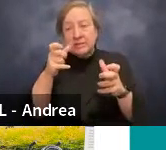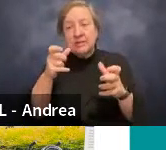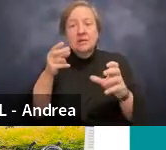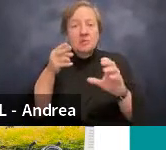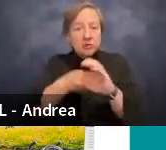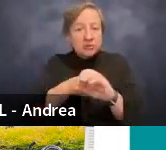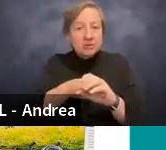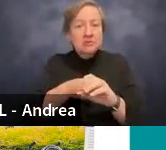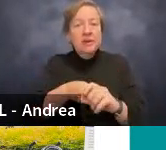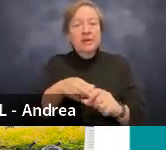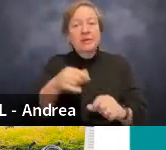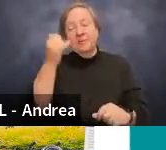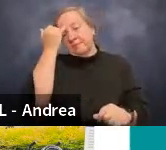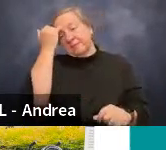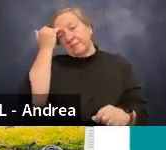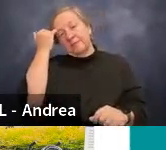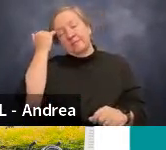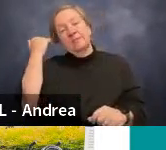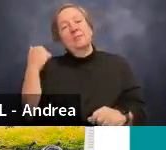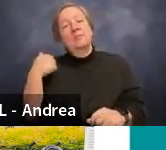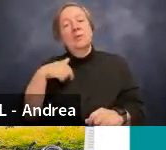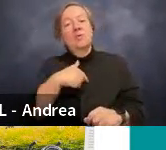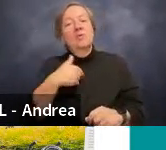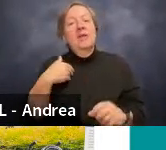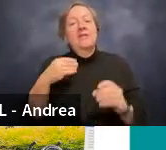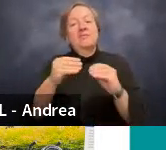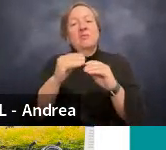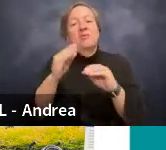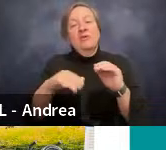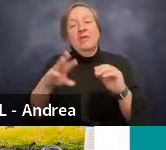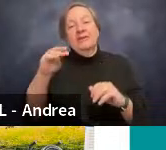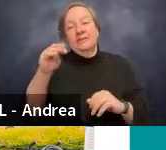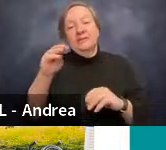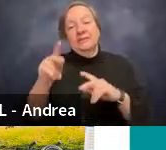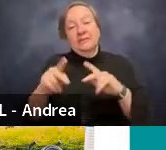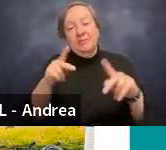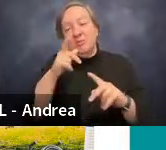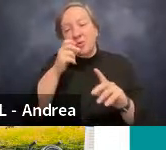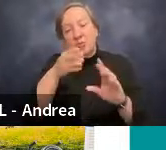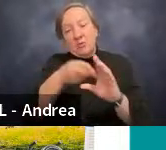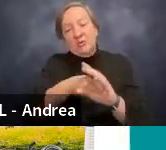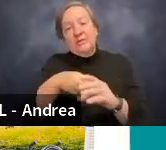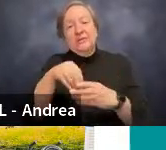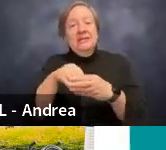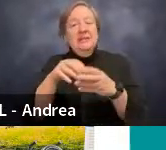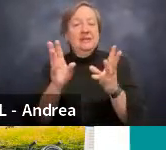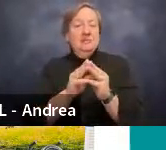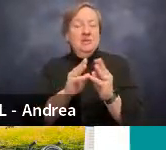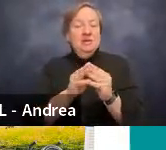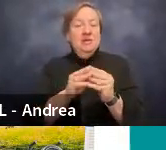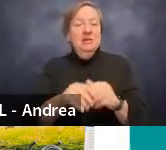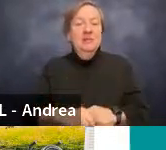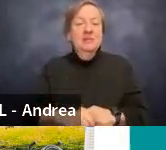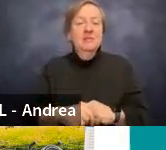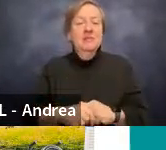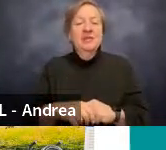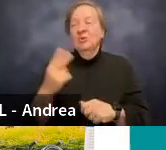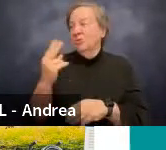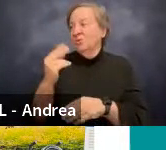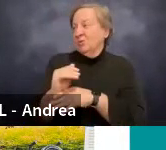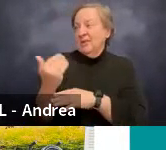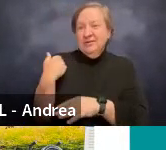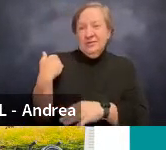participate. We had over 60 people participate in the meeting 2 nights